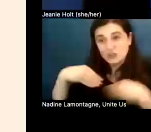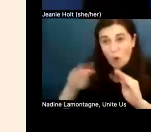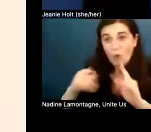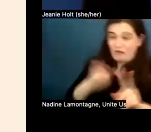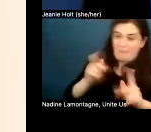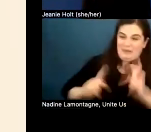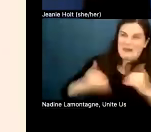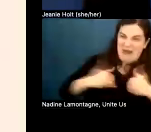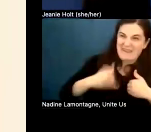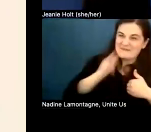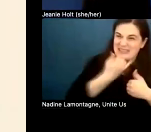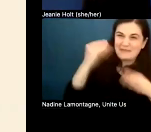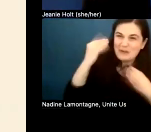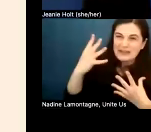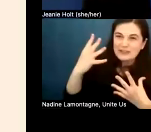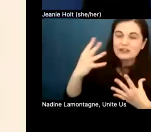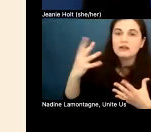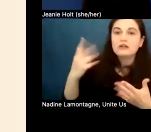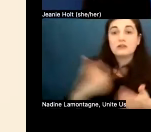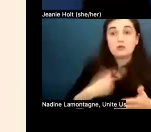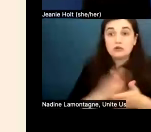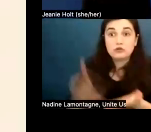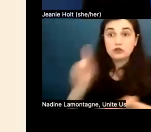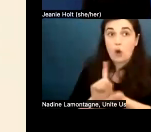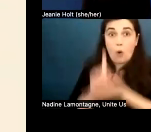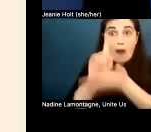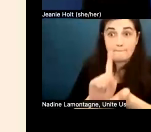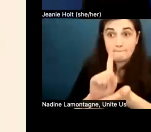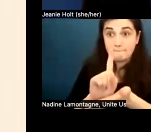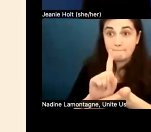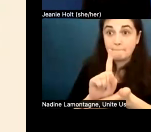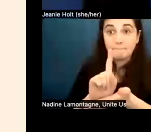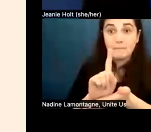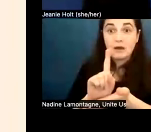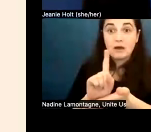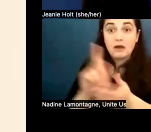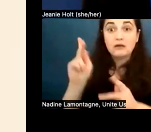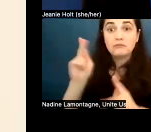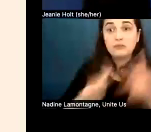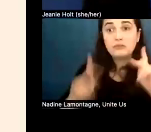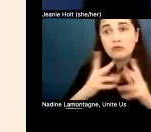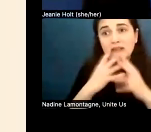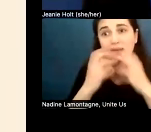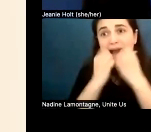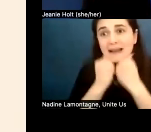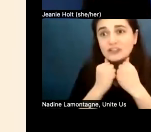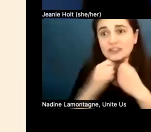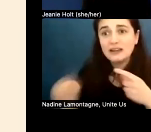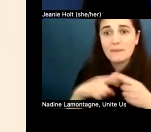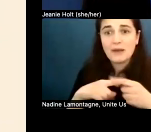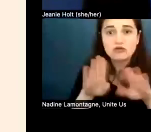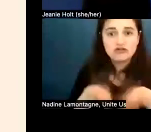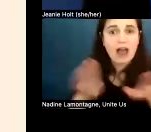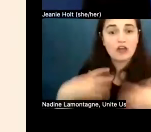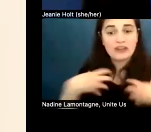up to state houses to testify are often parents that are very passionate about child health and child safety that have